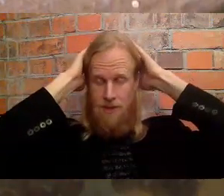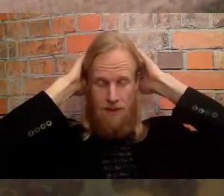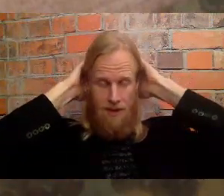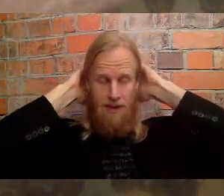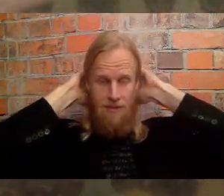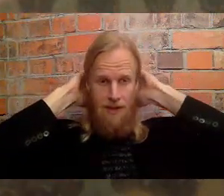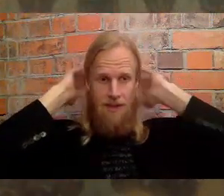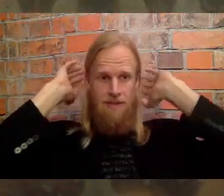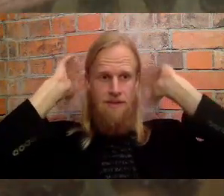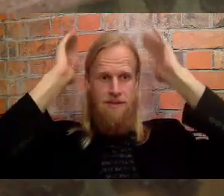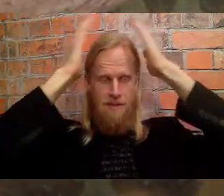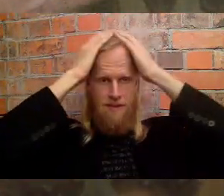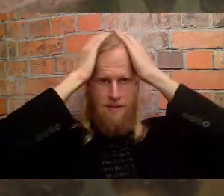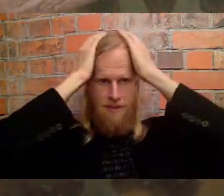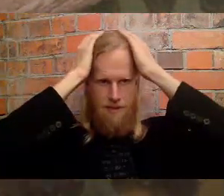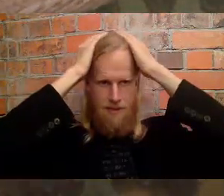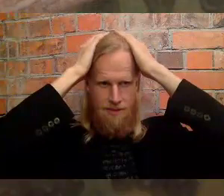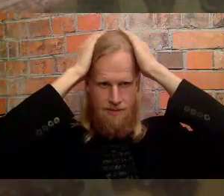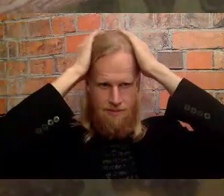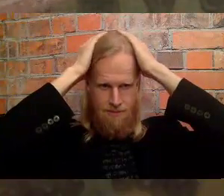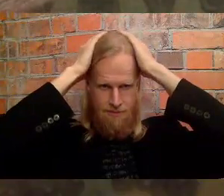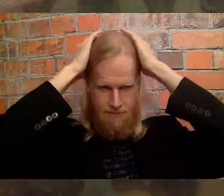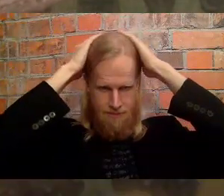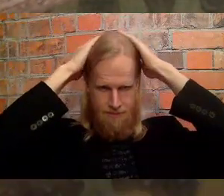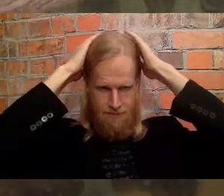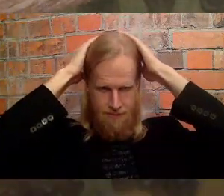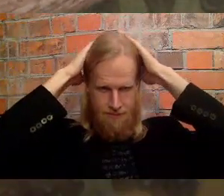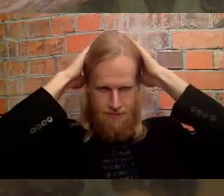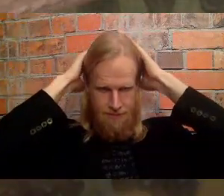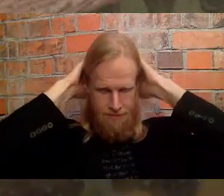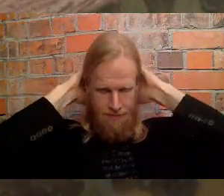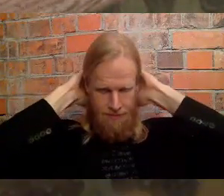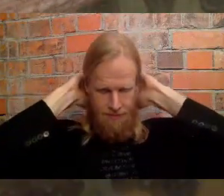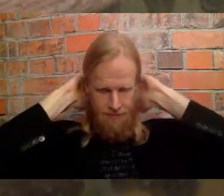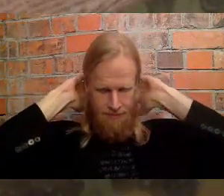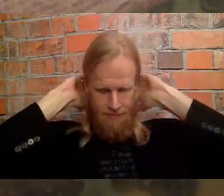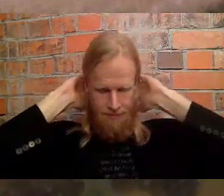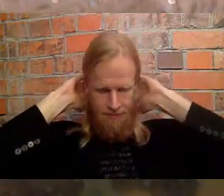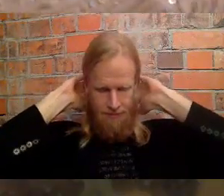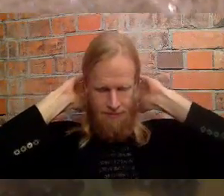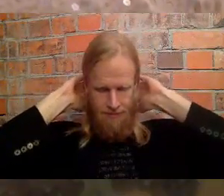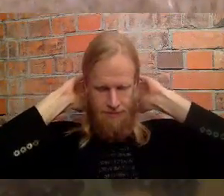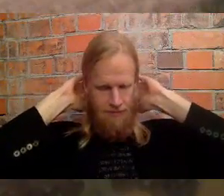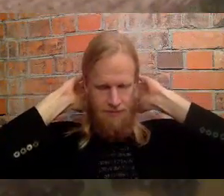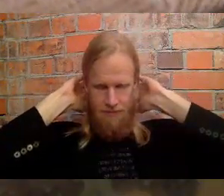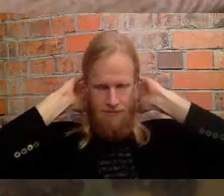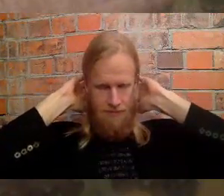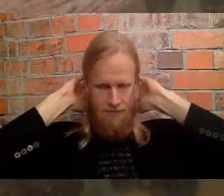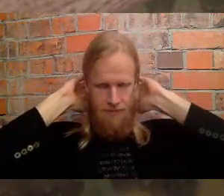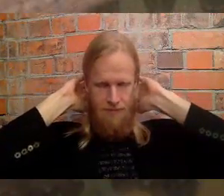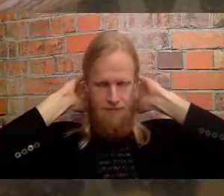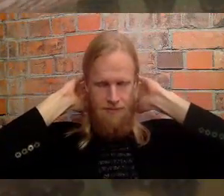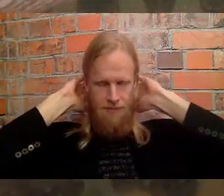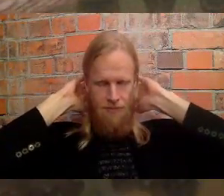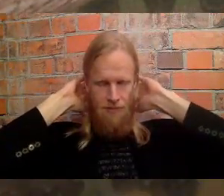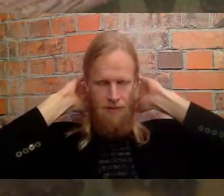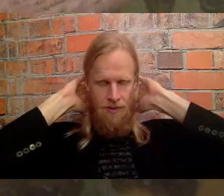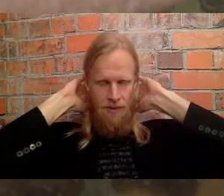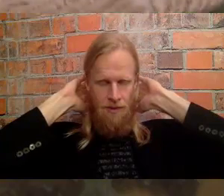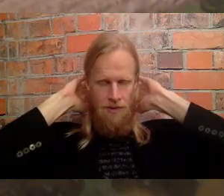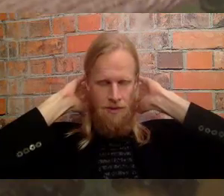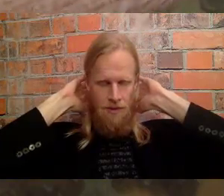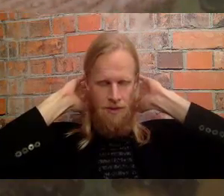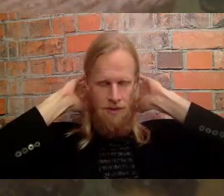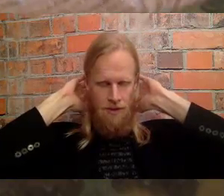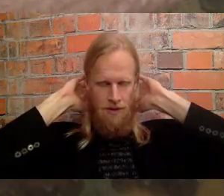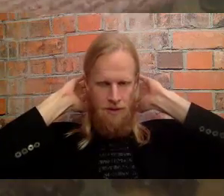Tapping the back of the head. I want you to imagine into the future for a minute, to the